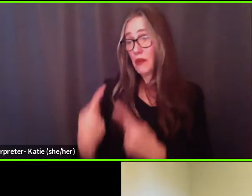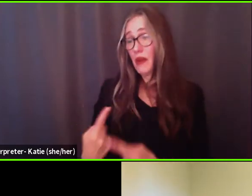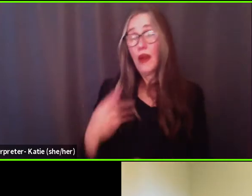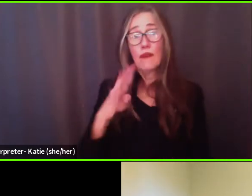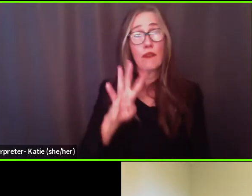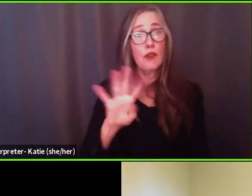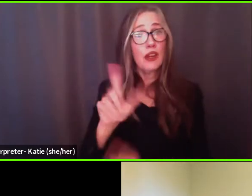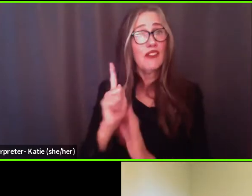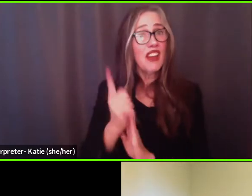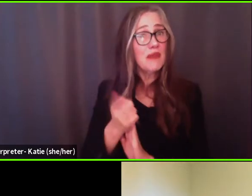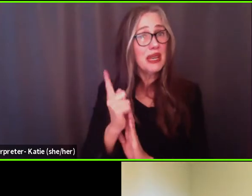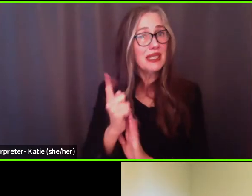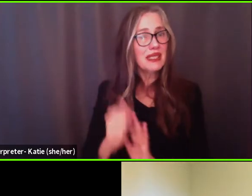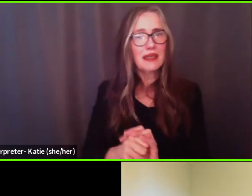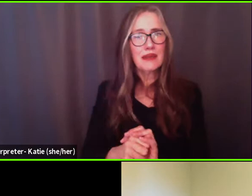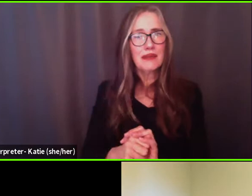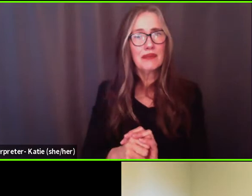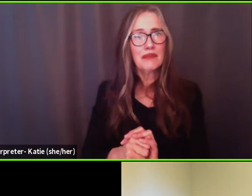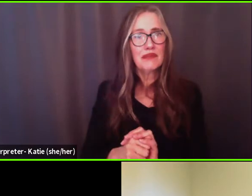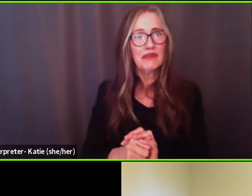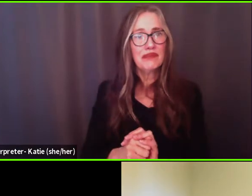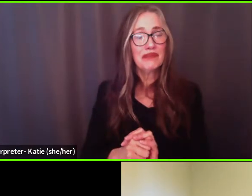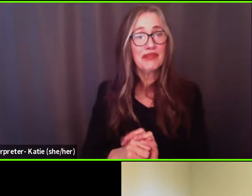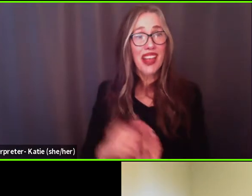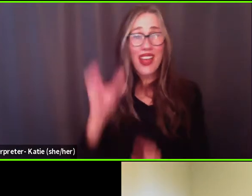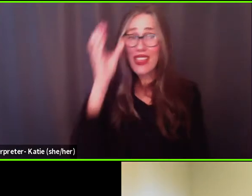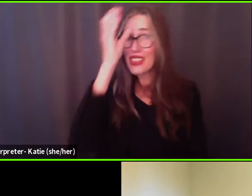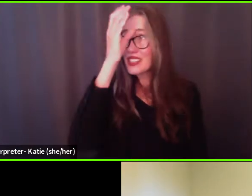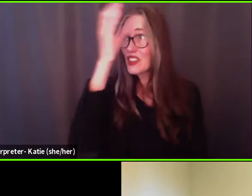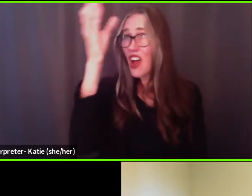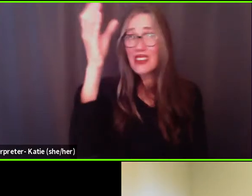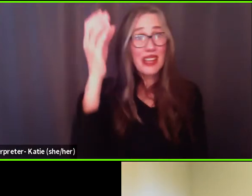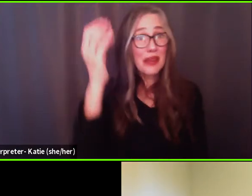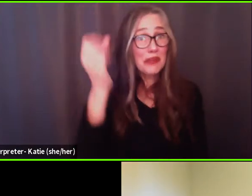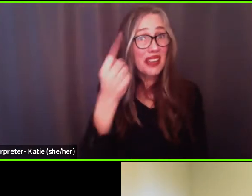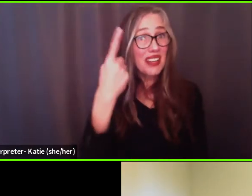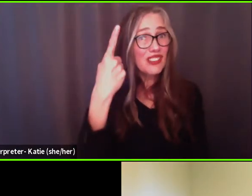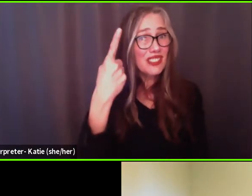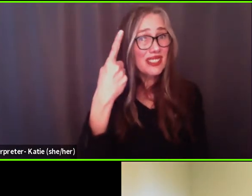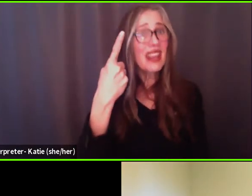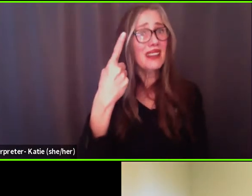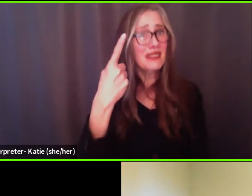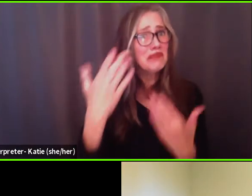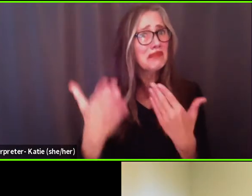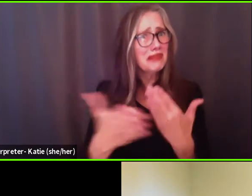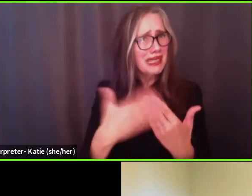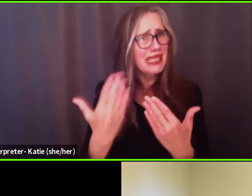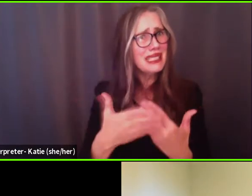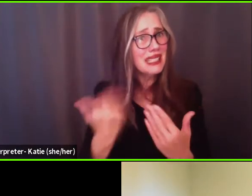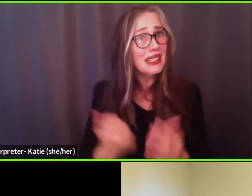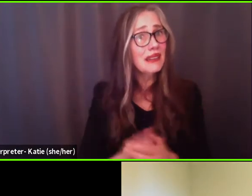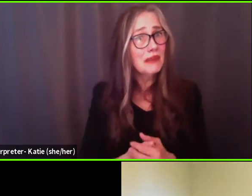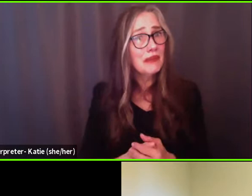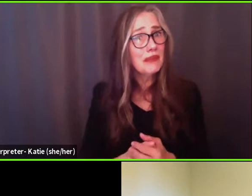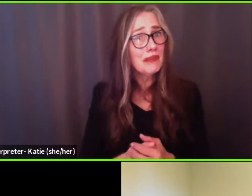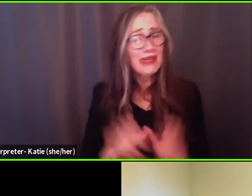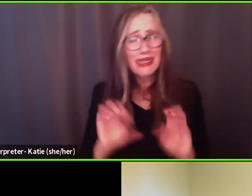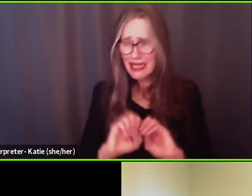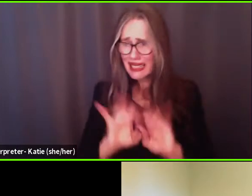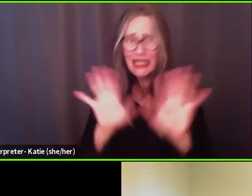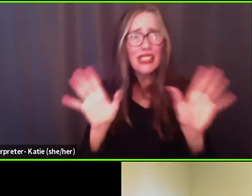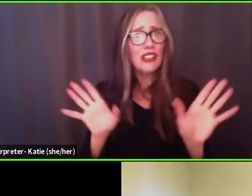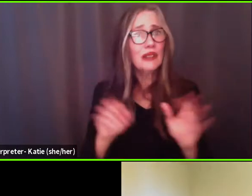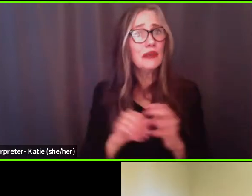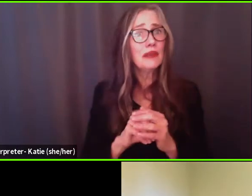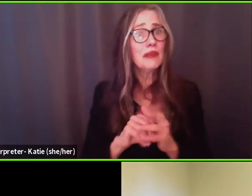are concepts that are easy to grasp and these are concepts that um that folks can inform themselves on can educate themselves on